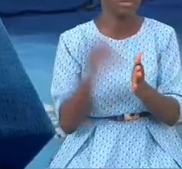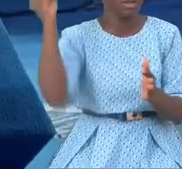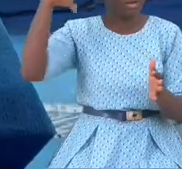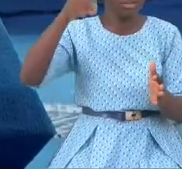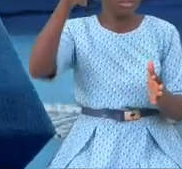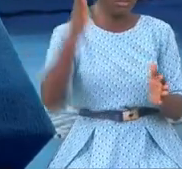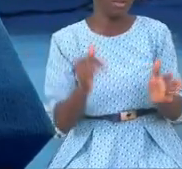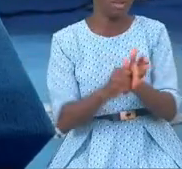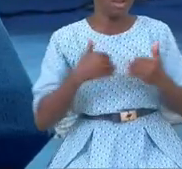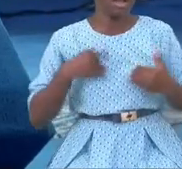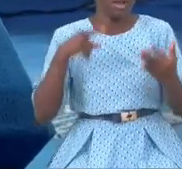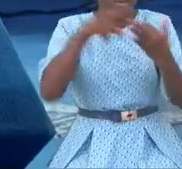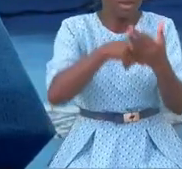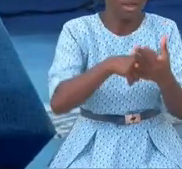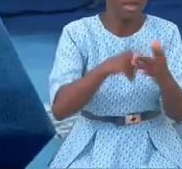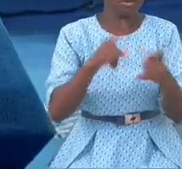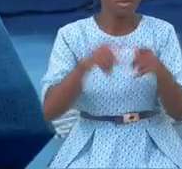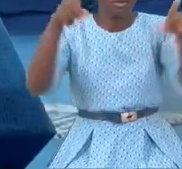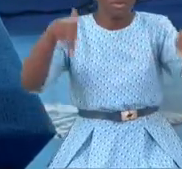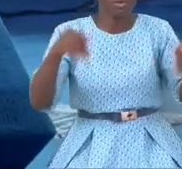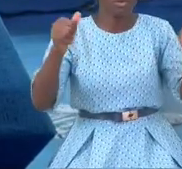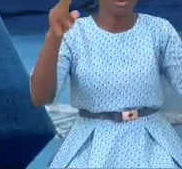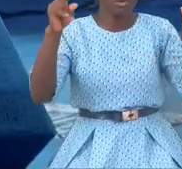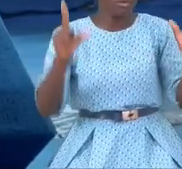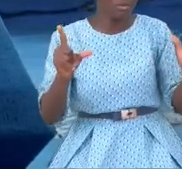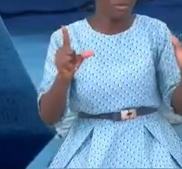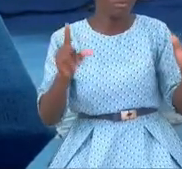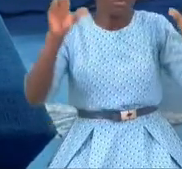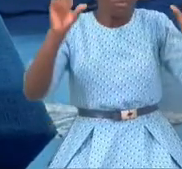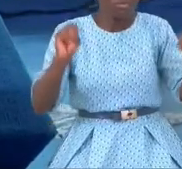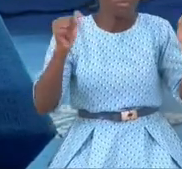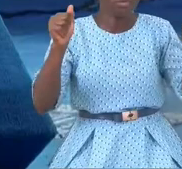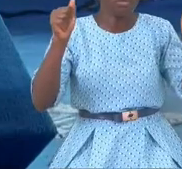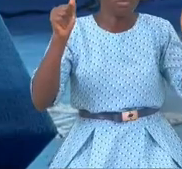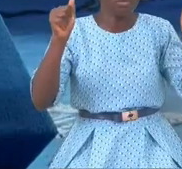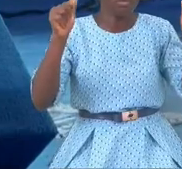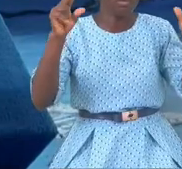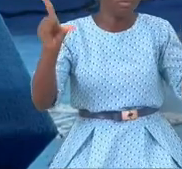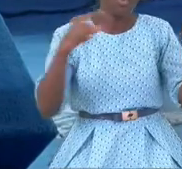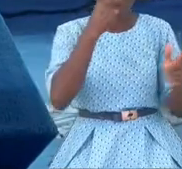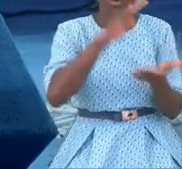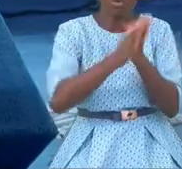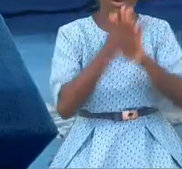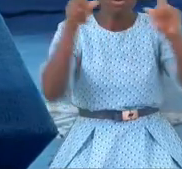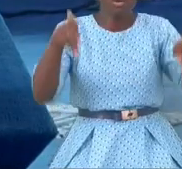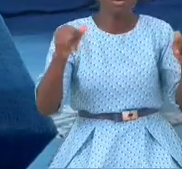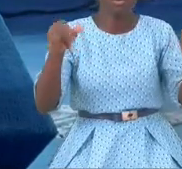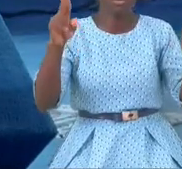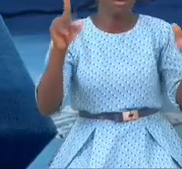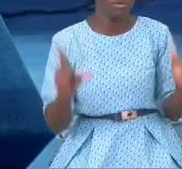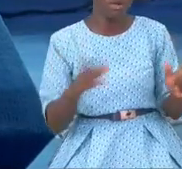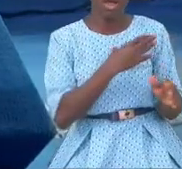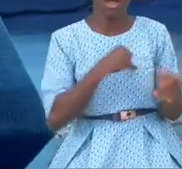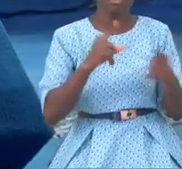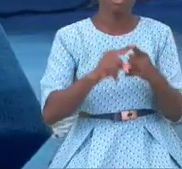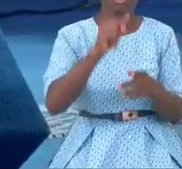about the grace that came to the worst of human beings. That grace came to them. And now you